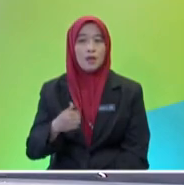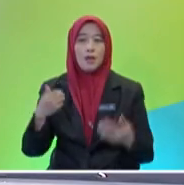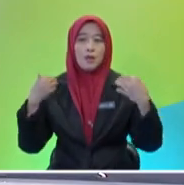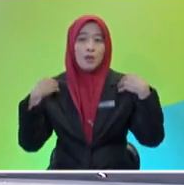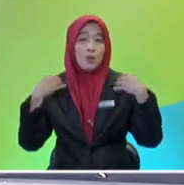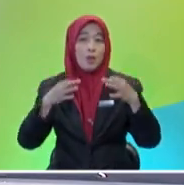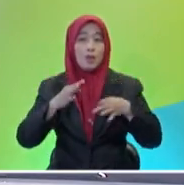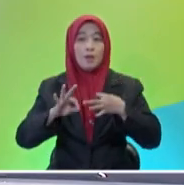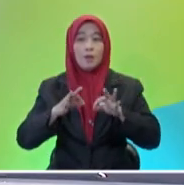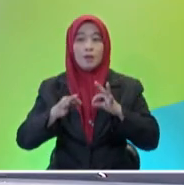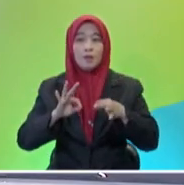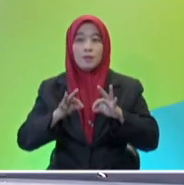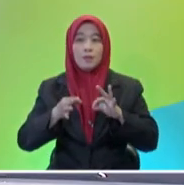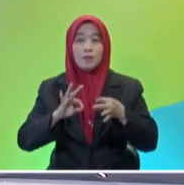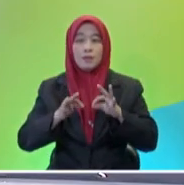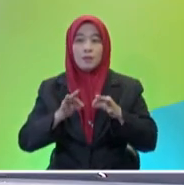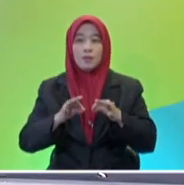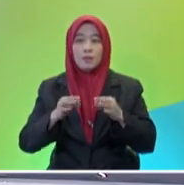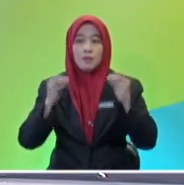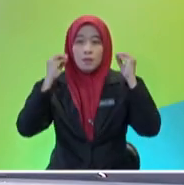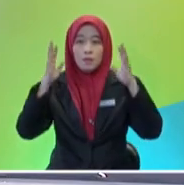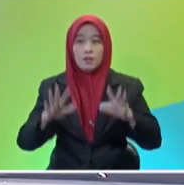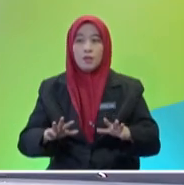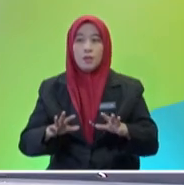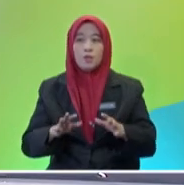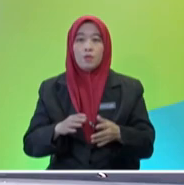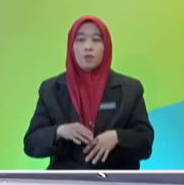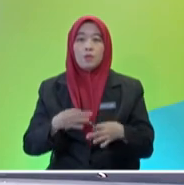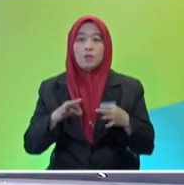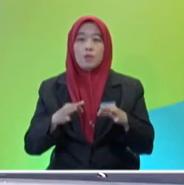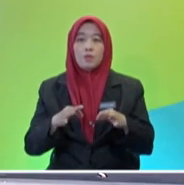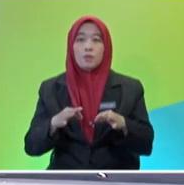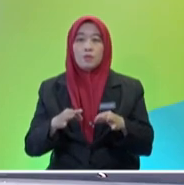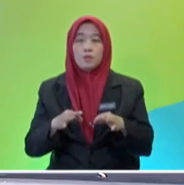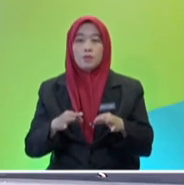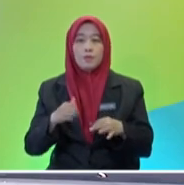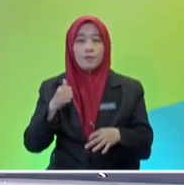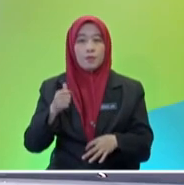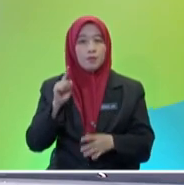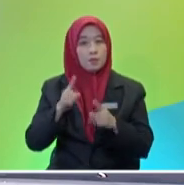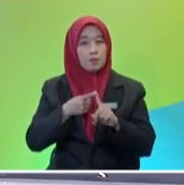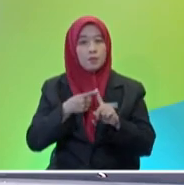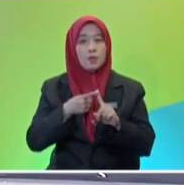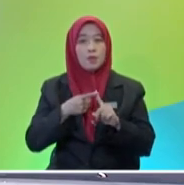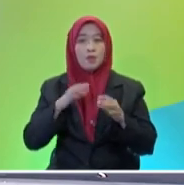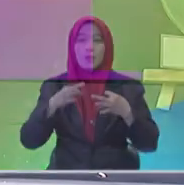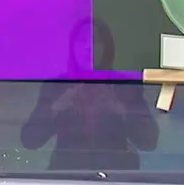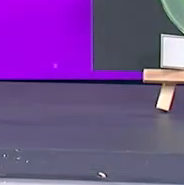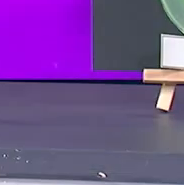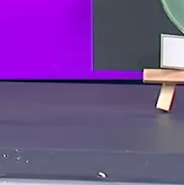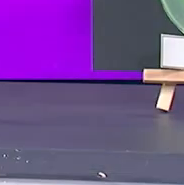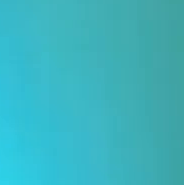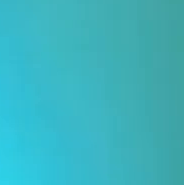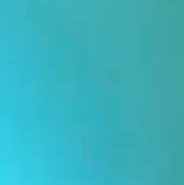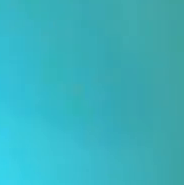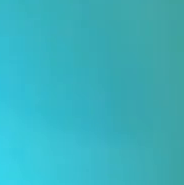Today on DidikTV, we have our teacher, but before that, let's first introduce our sign language interpreter,